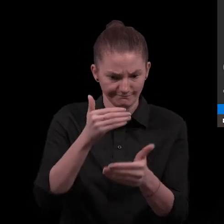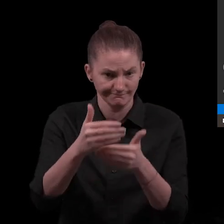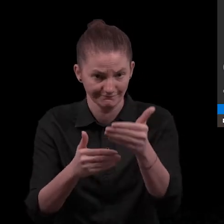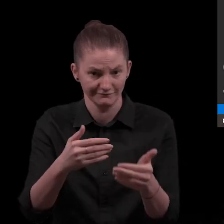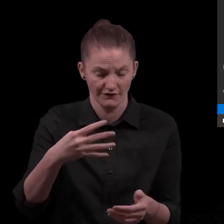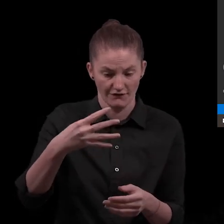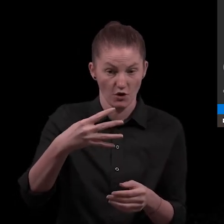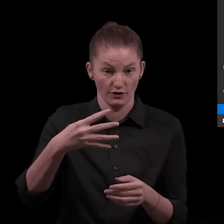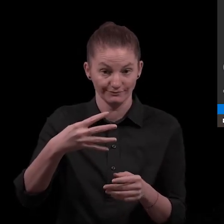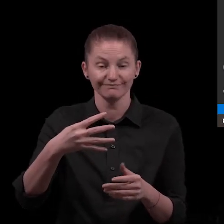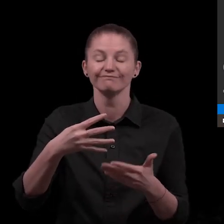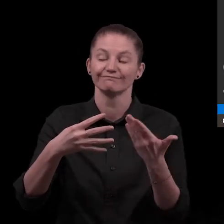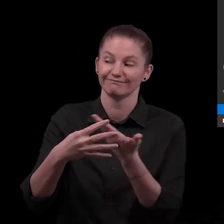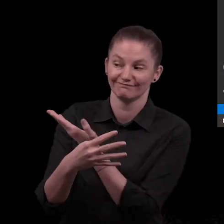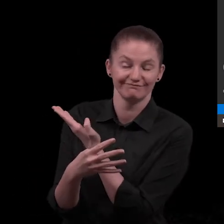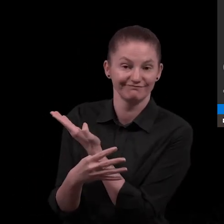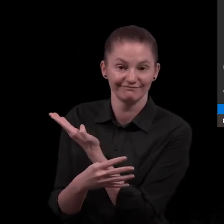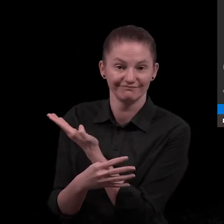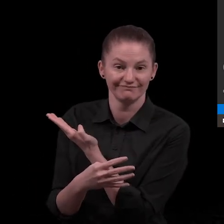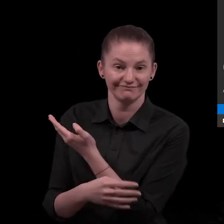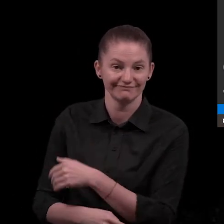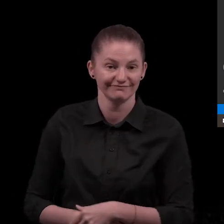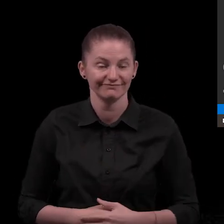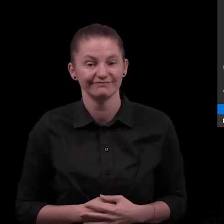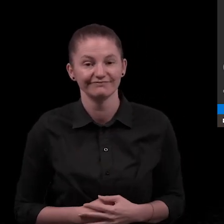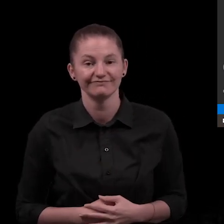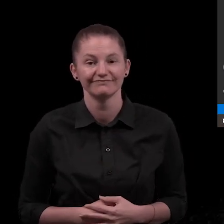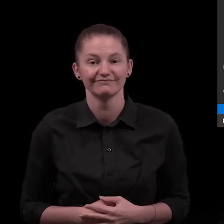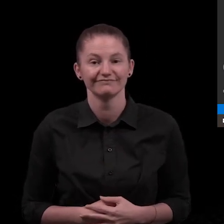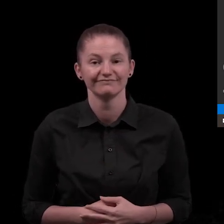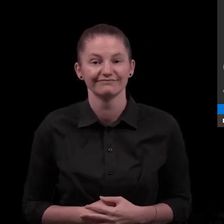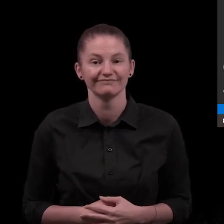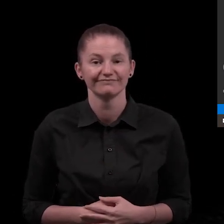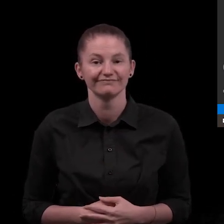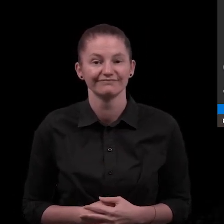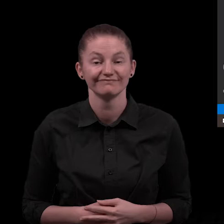here's 4 simple curl commands that can get you started.